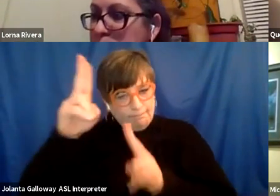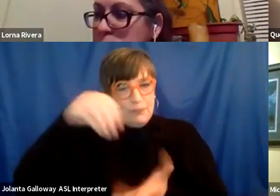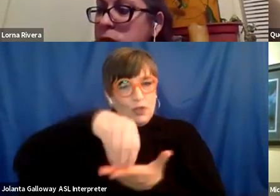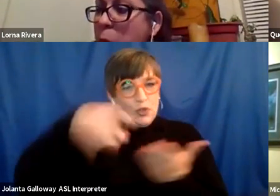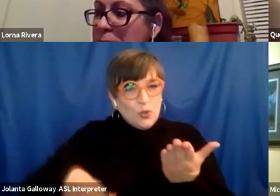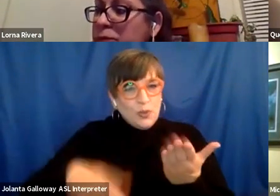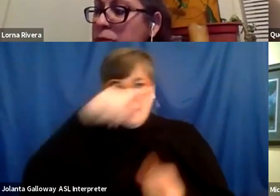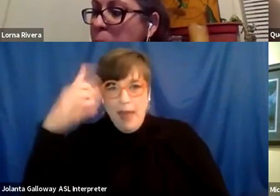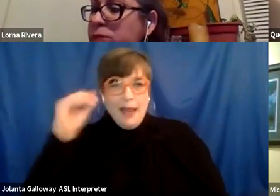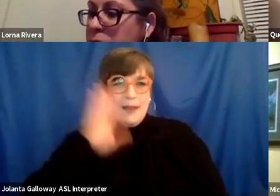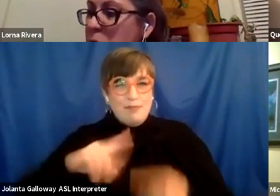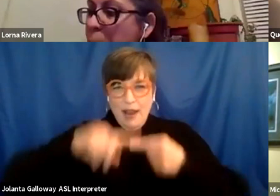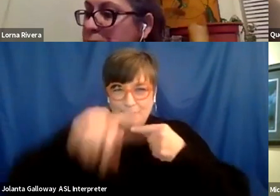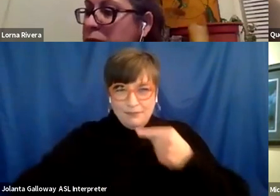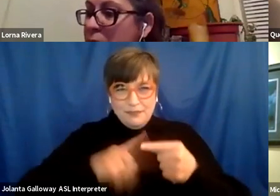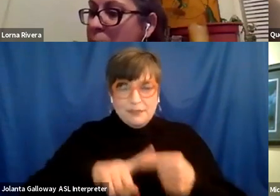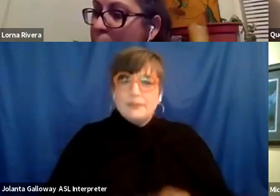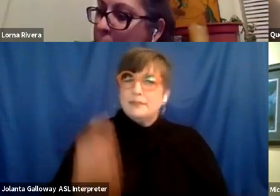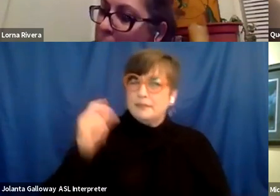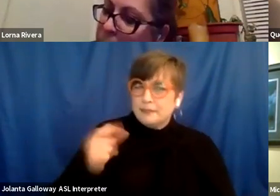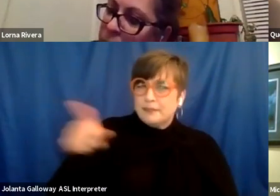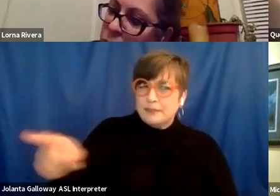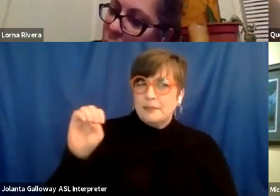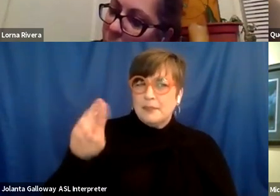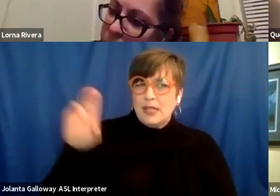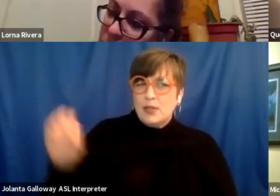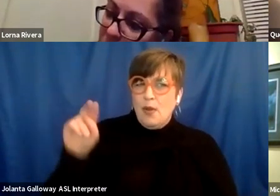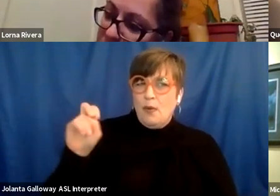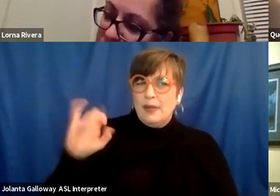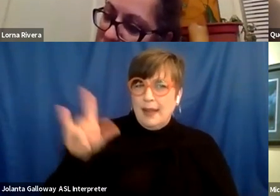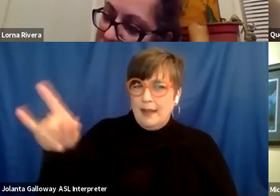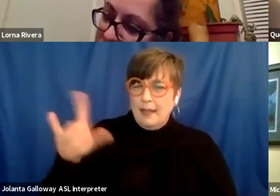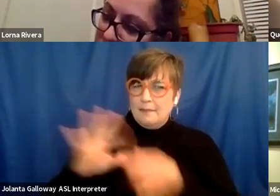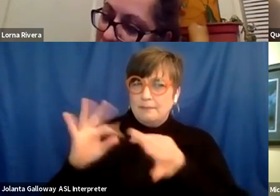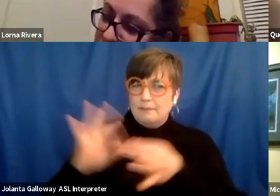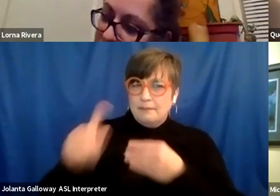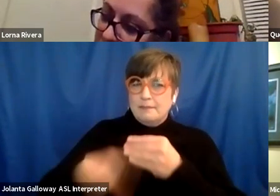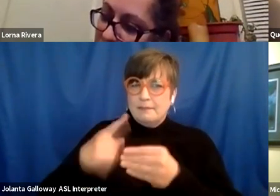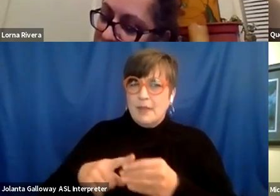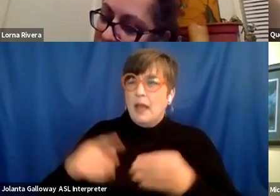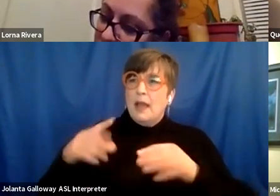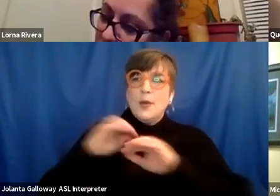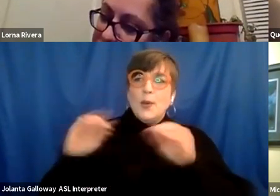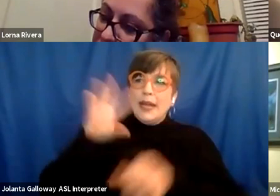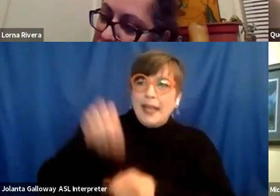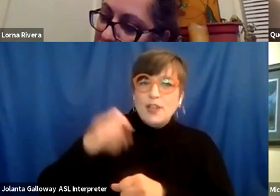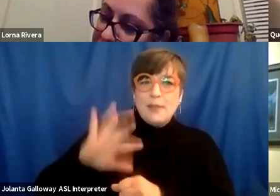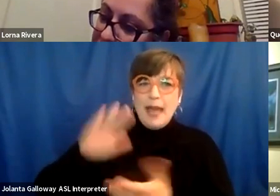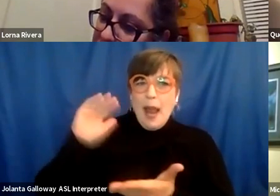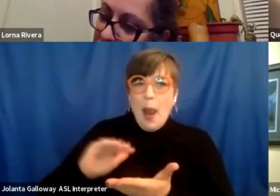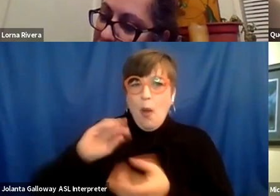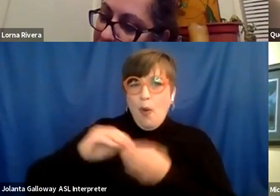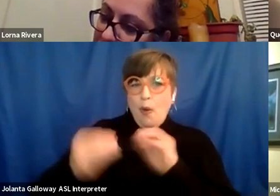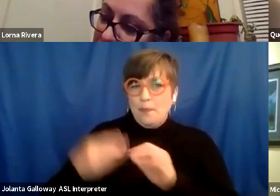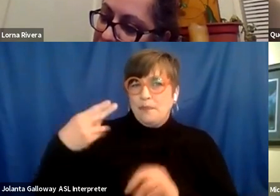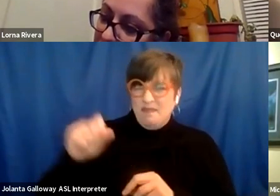round. And quickly to Mr. O'Neill's point about the lack of engagement and low rates of attendance from our high school students,